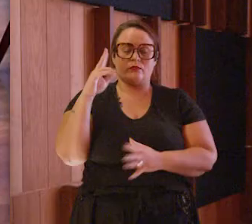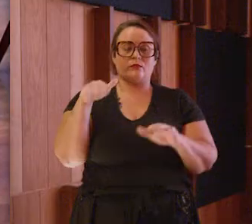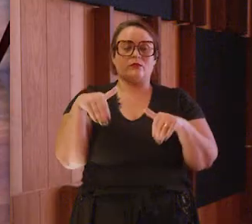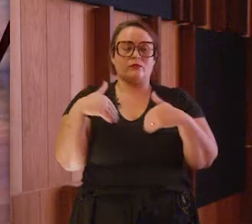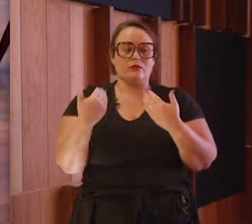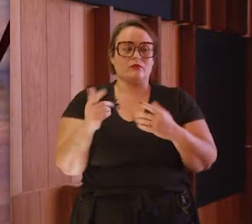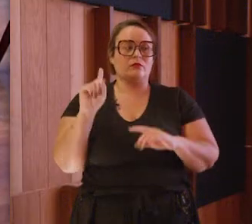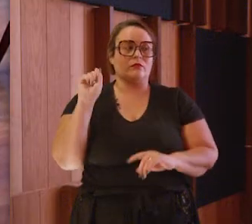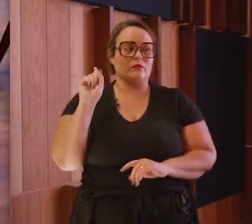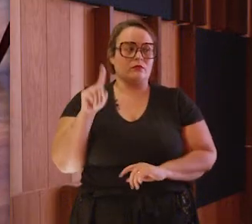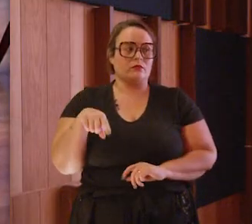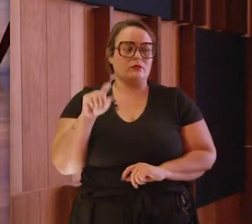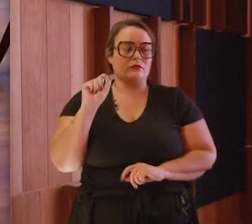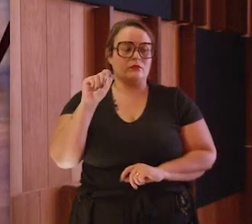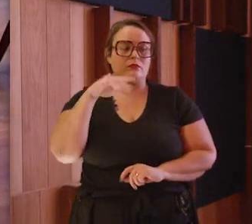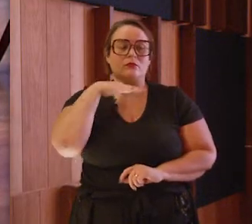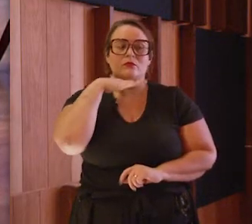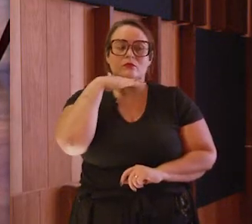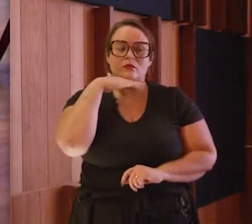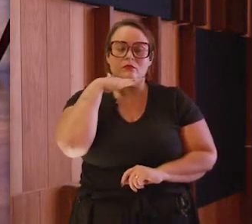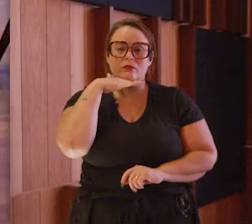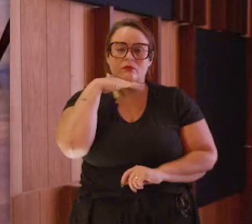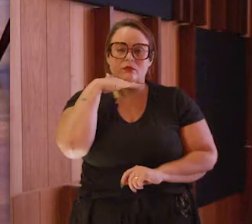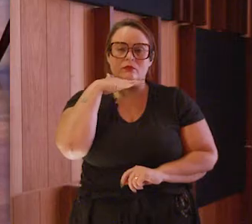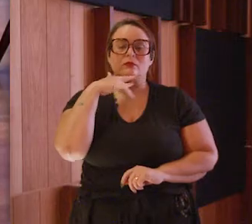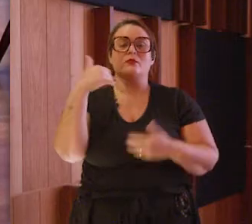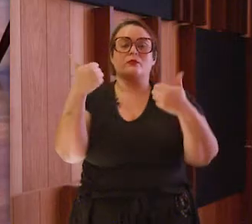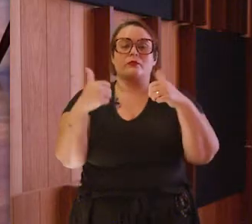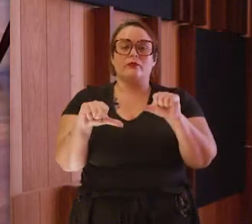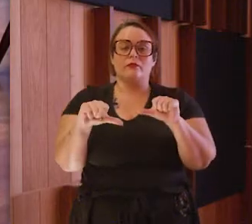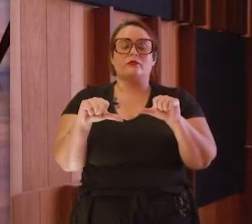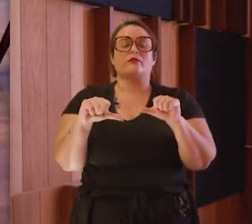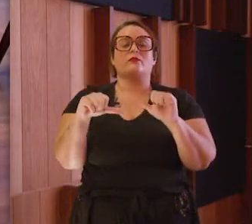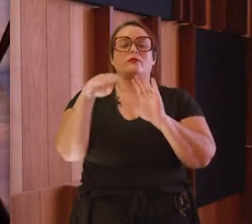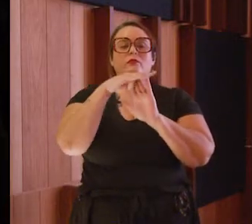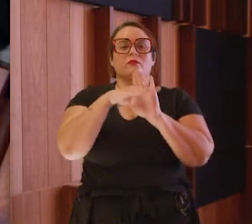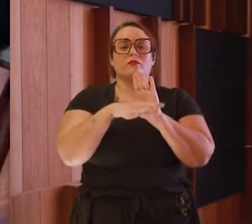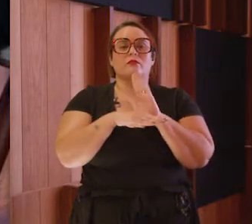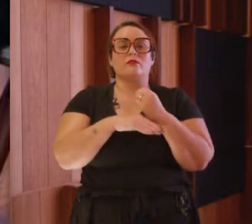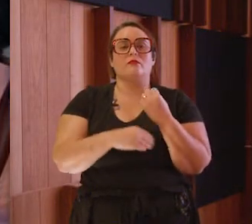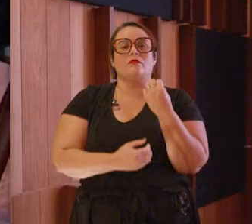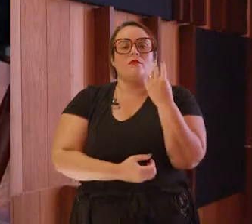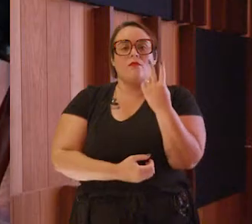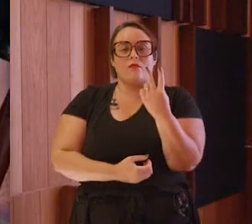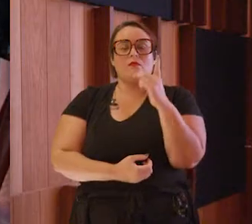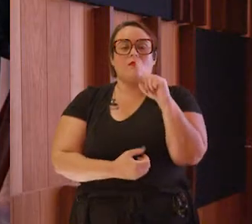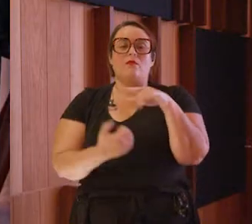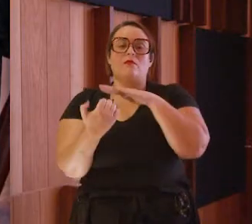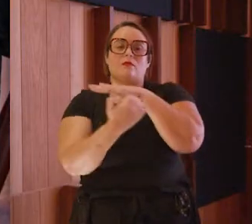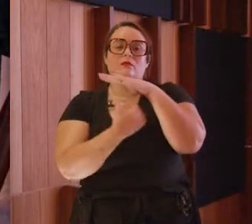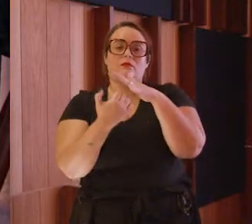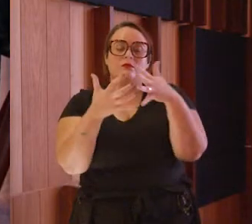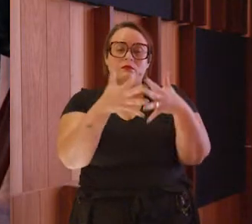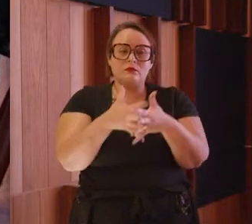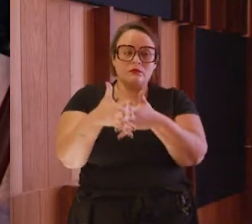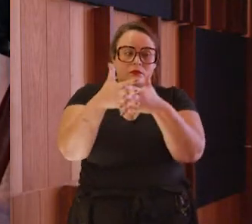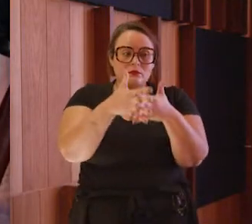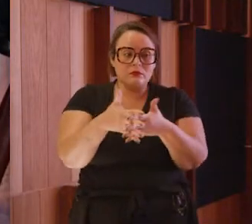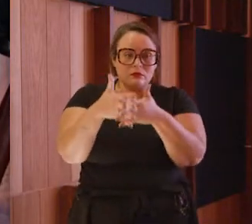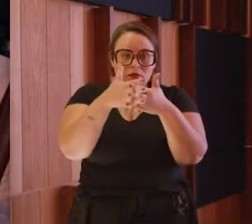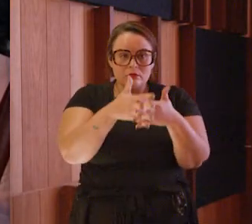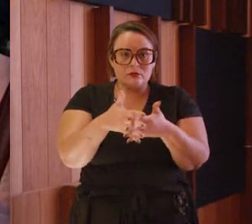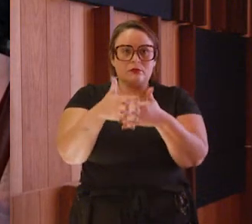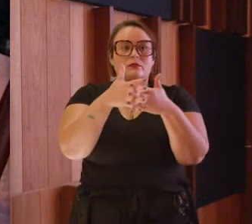by that? To the extent that US companies take an R&D credit, that effectively reduces the